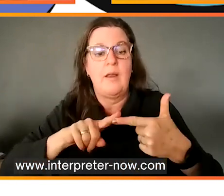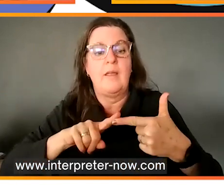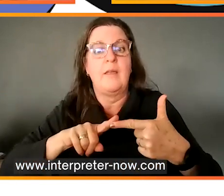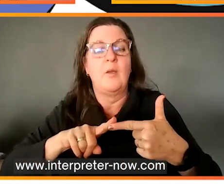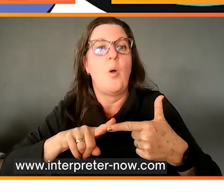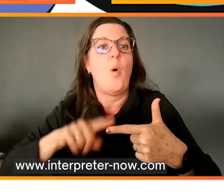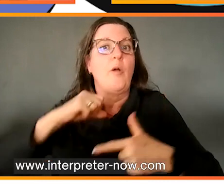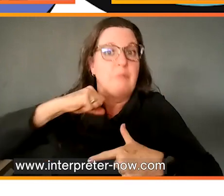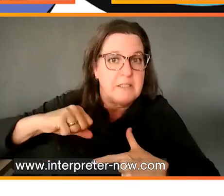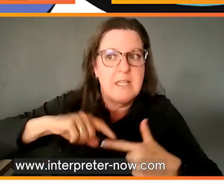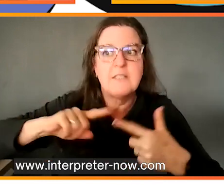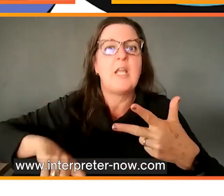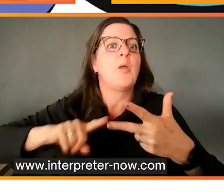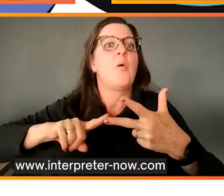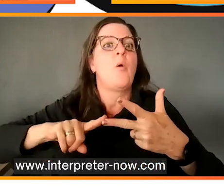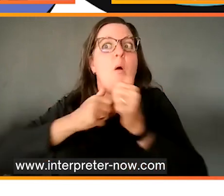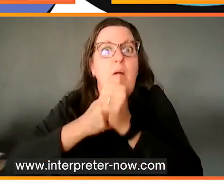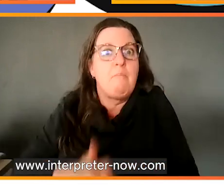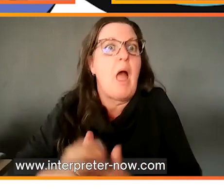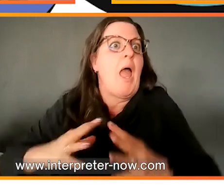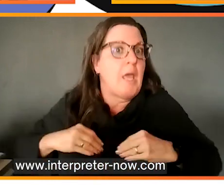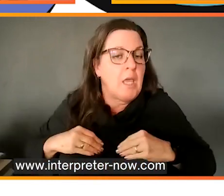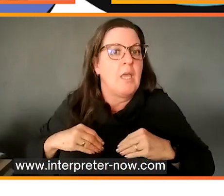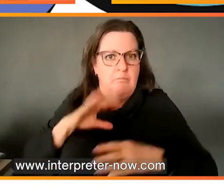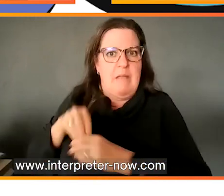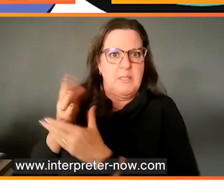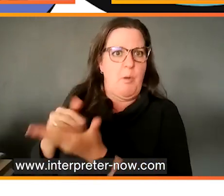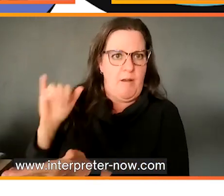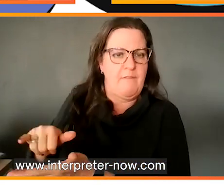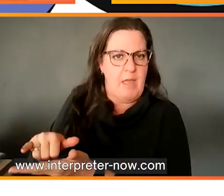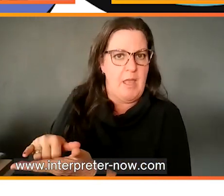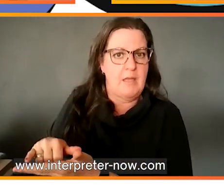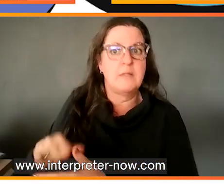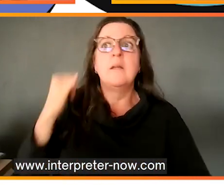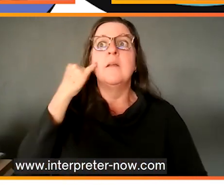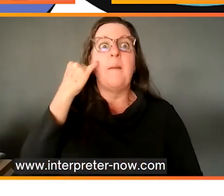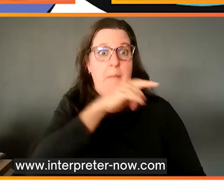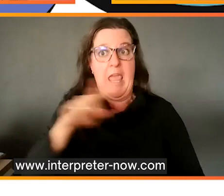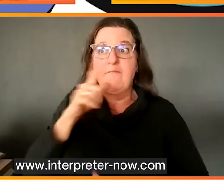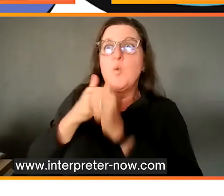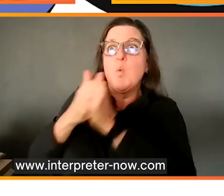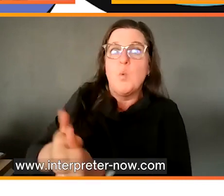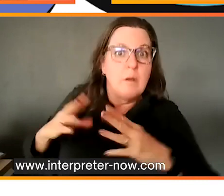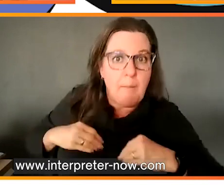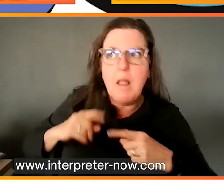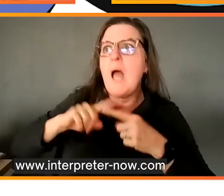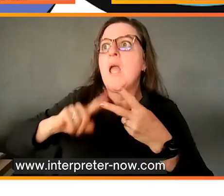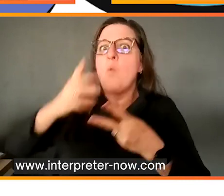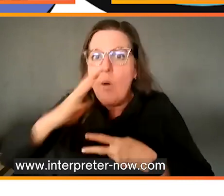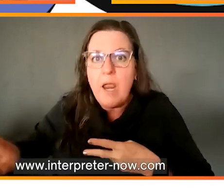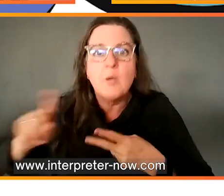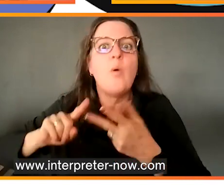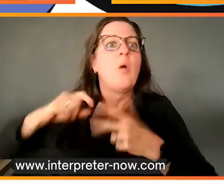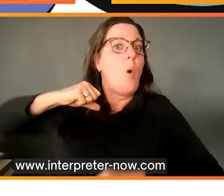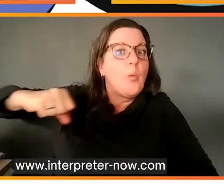and complying is all, I think, a piece of that is. And I think it's important that if you are complying, if you are